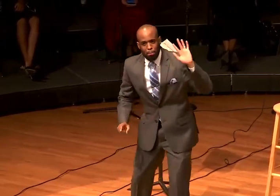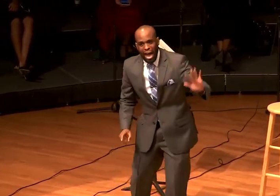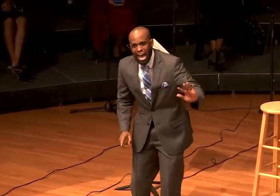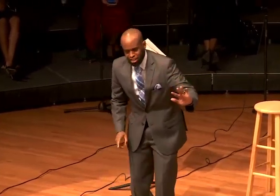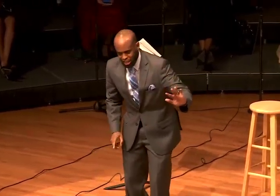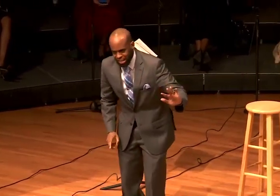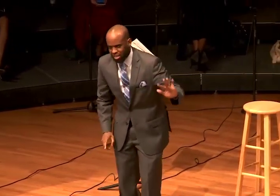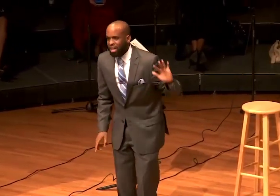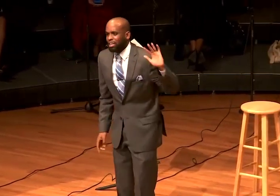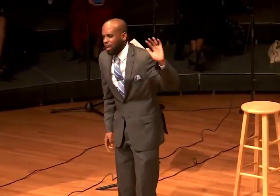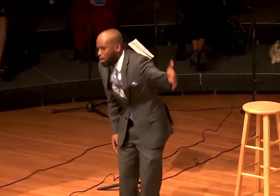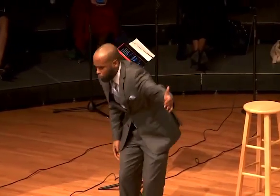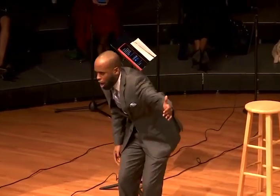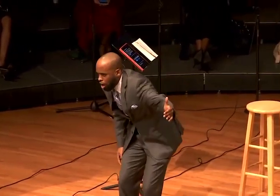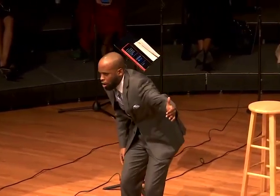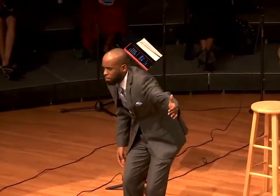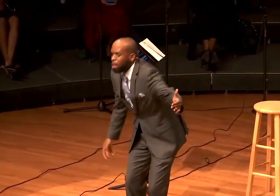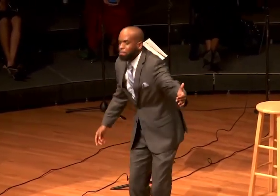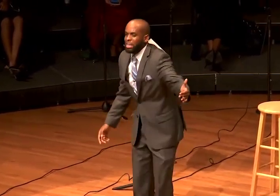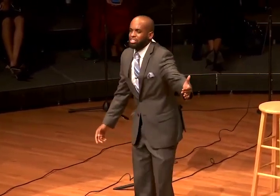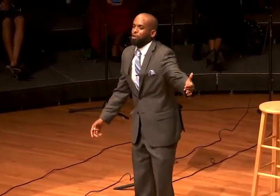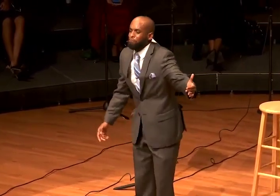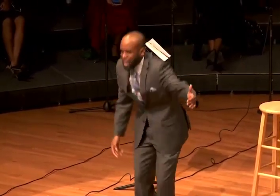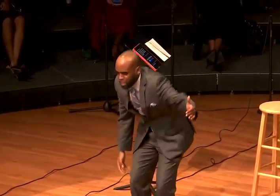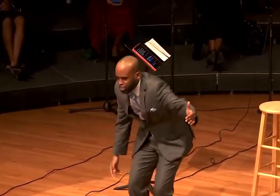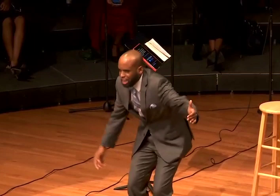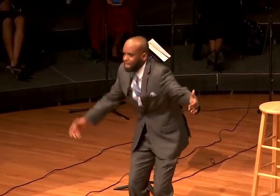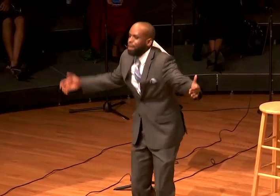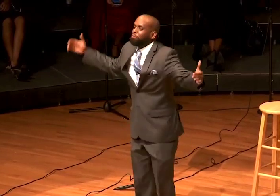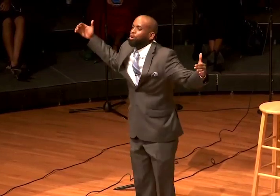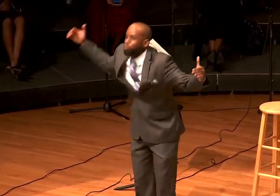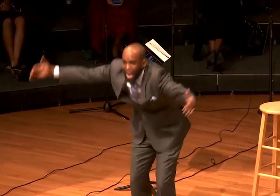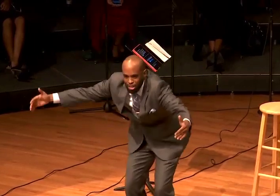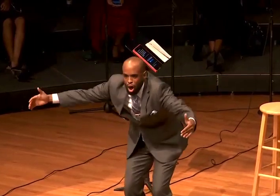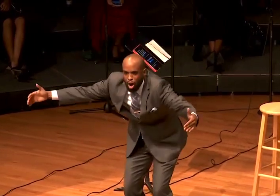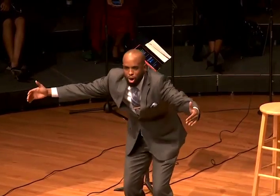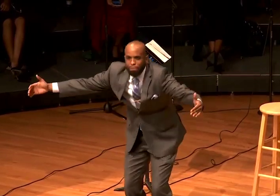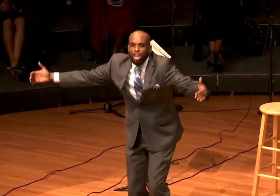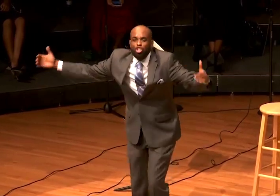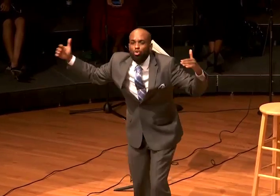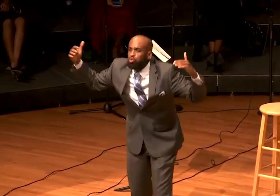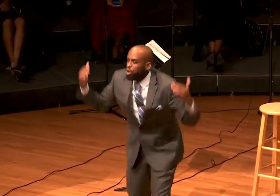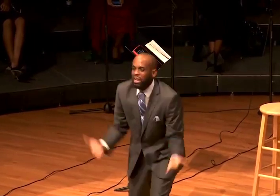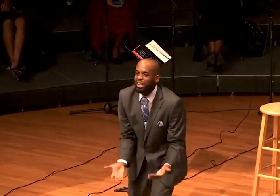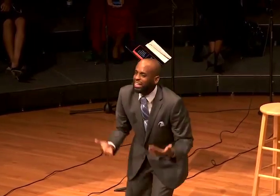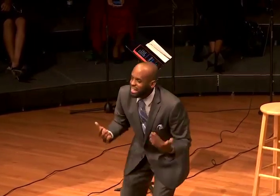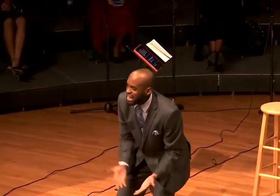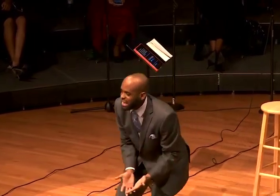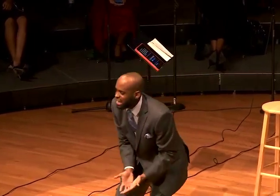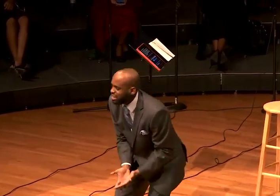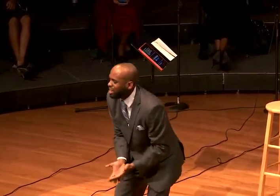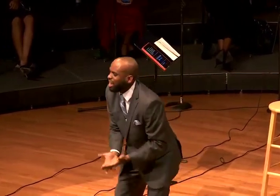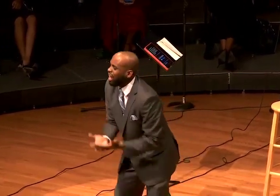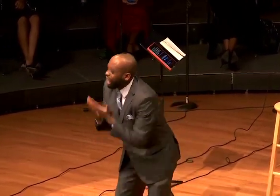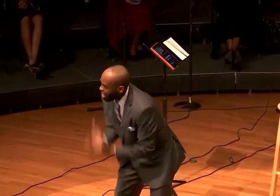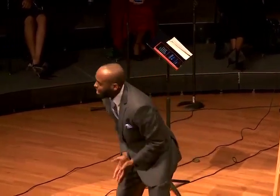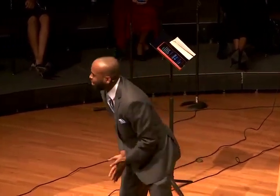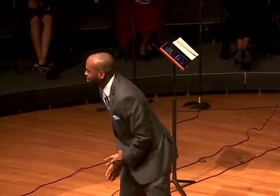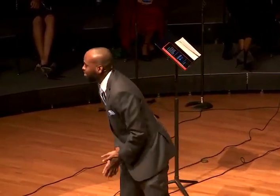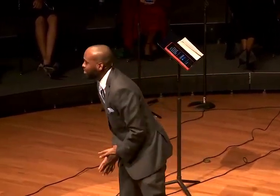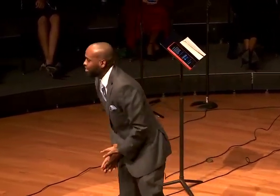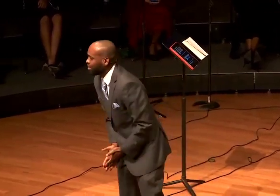when compassion, the left arm, meets affection, the right arm, you really need